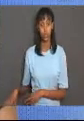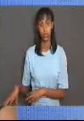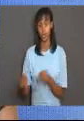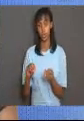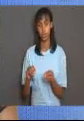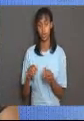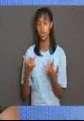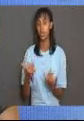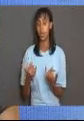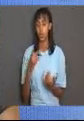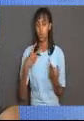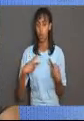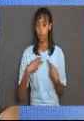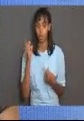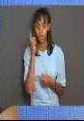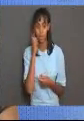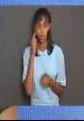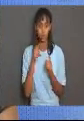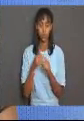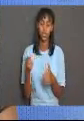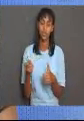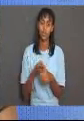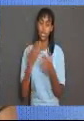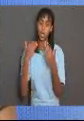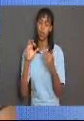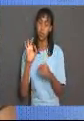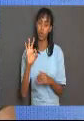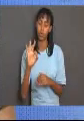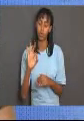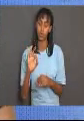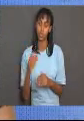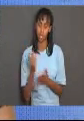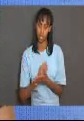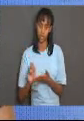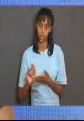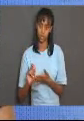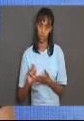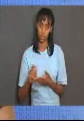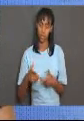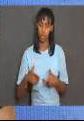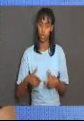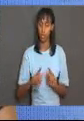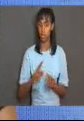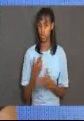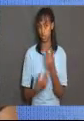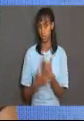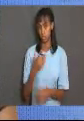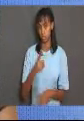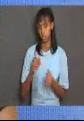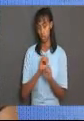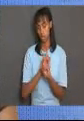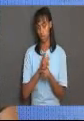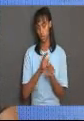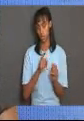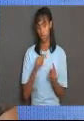Students, now that you have listened to the first half of the lecture, let us discuss the